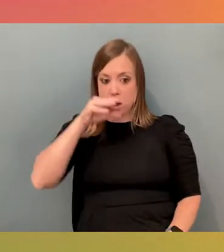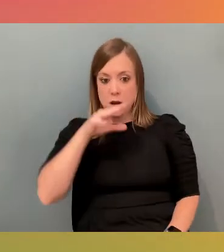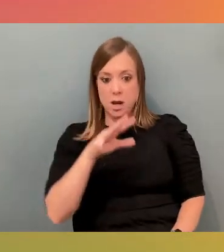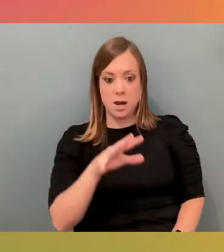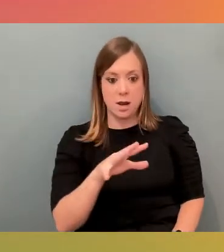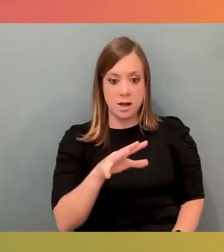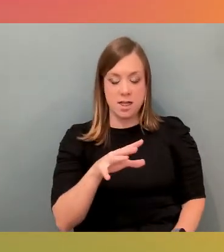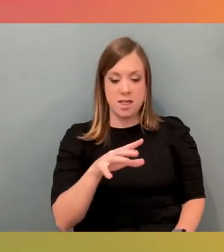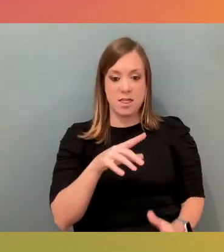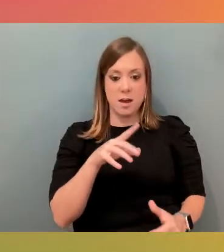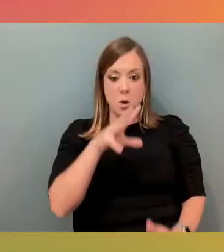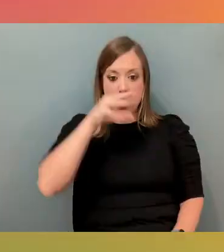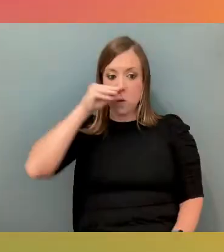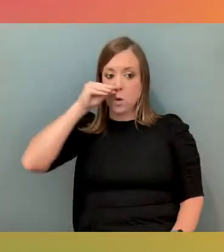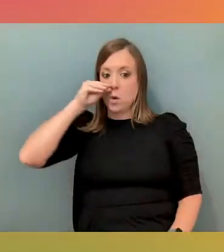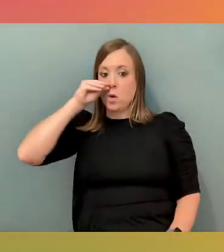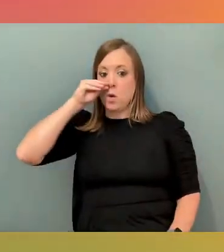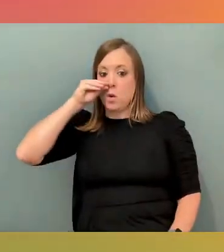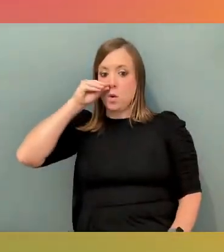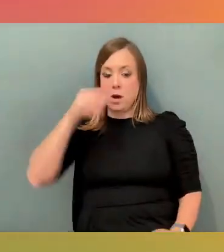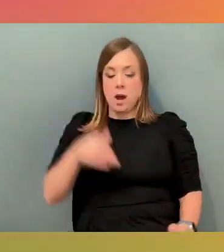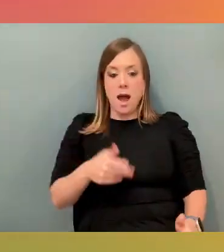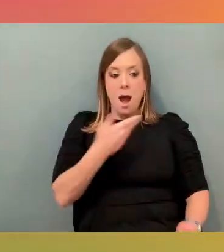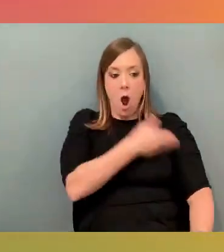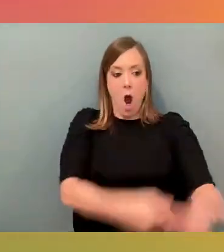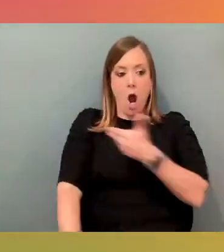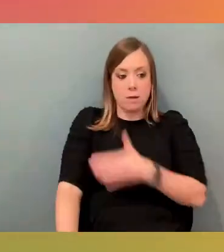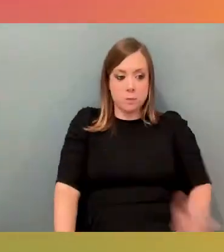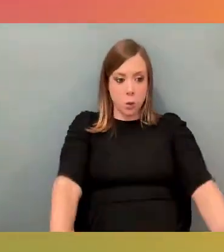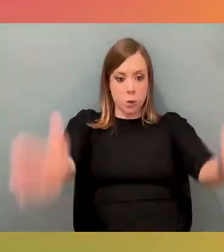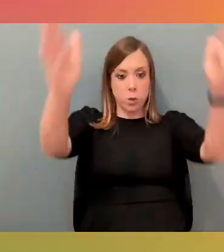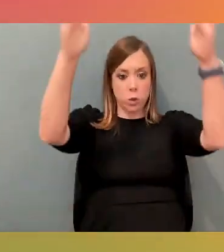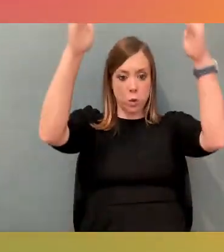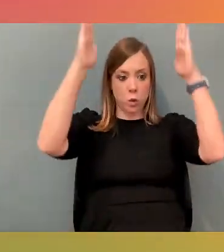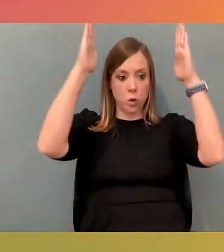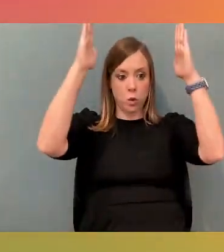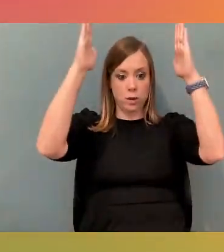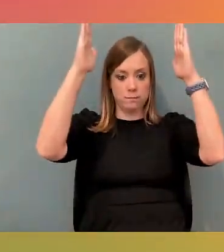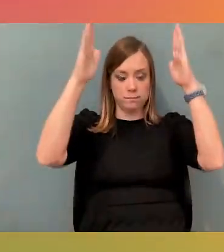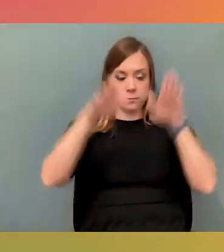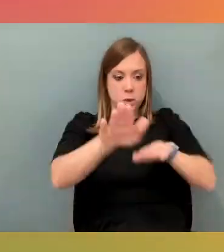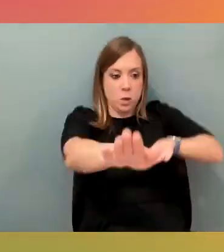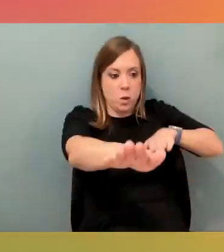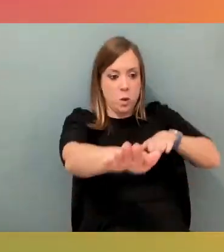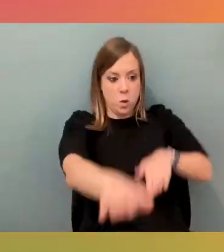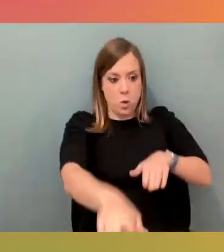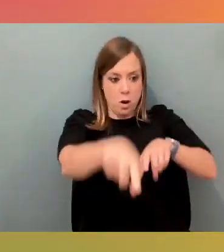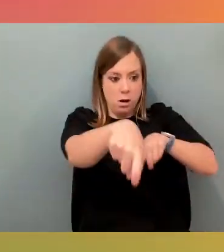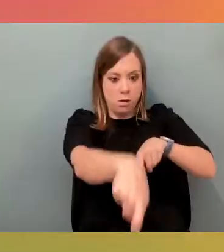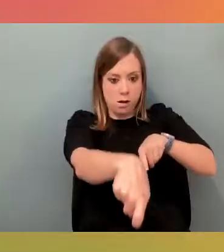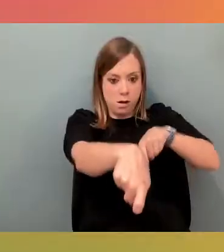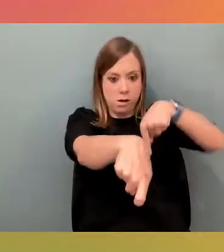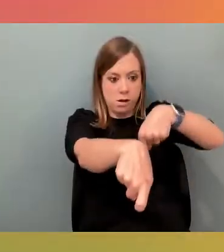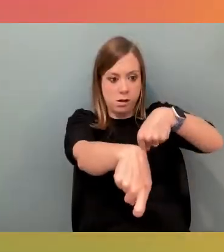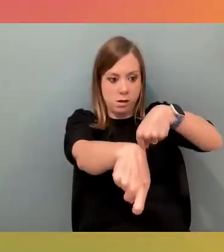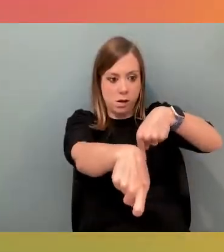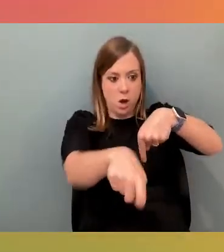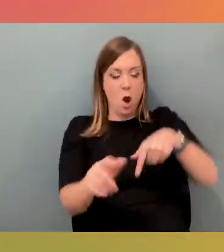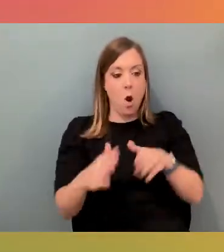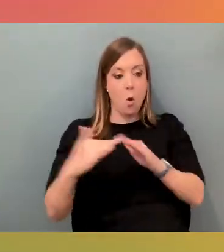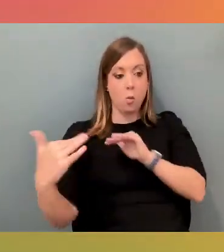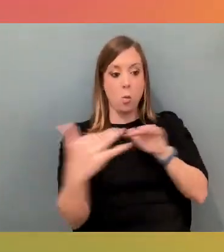Beautiful. Inhale, sweep the arms up, spin the back heel, warrior one, 1 breath.